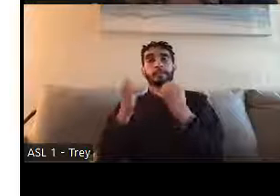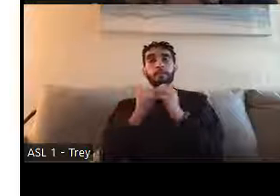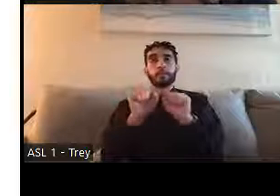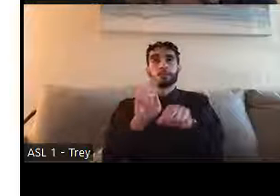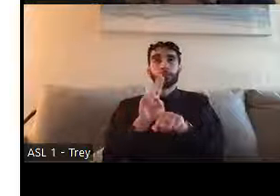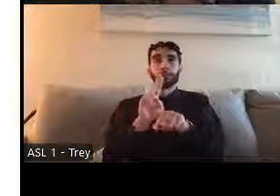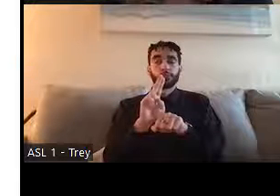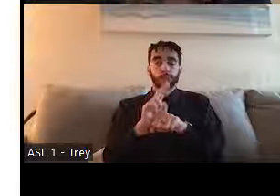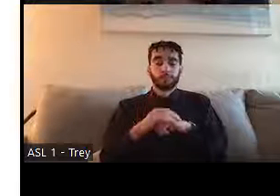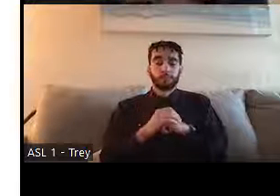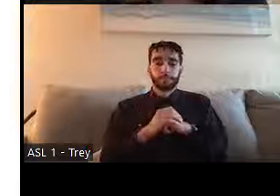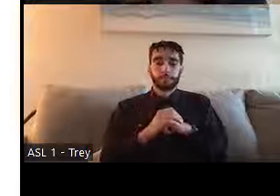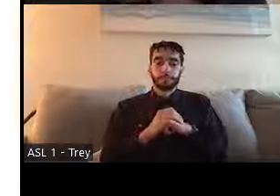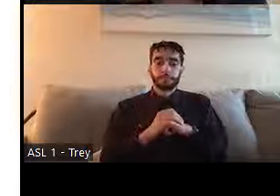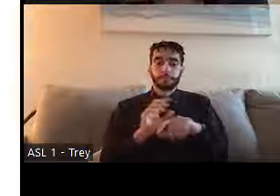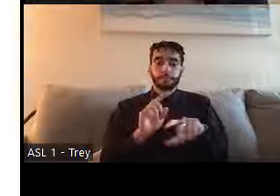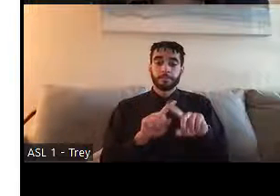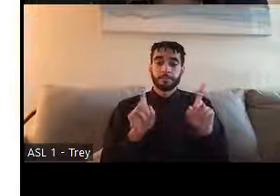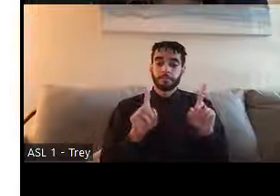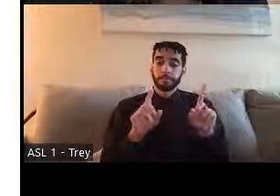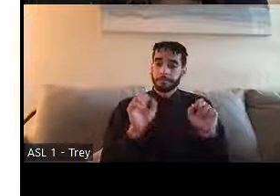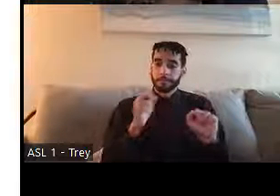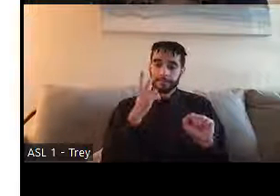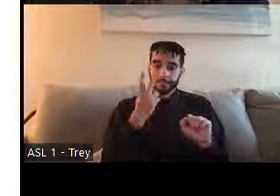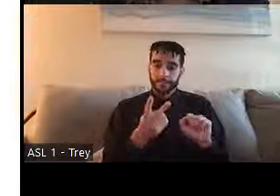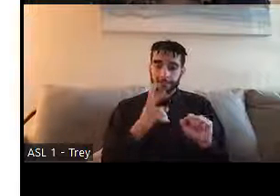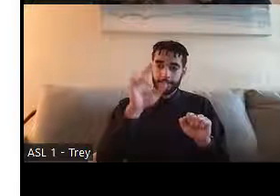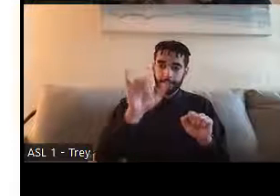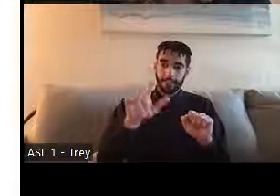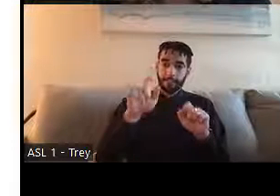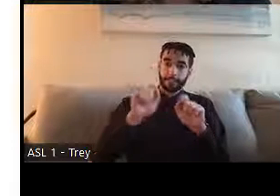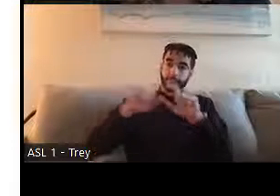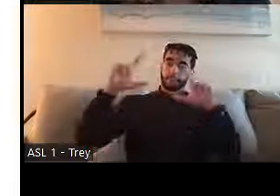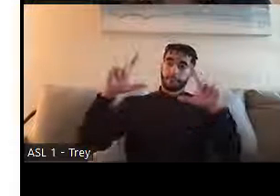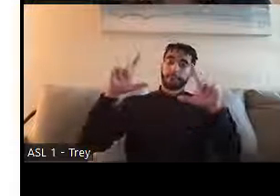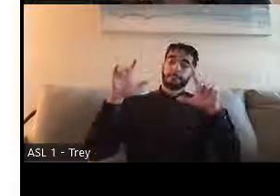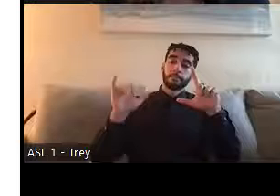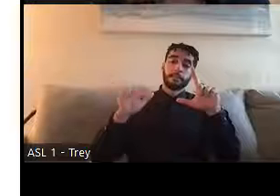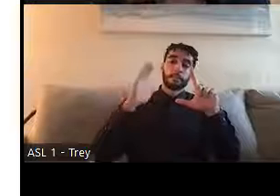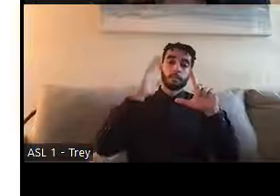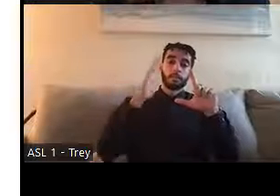done. But as you can see, this piece of legislation in particular, allowing